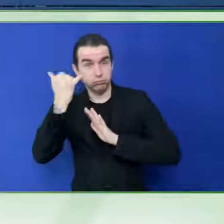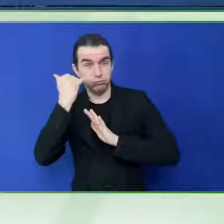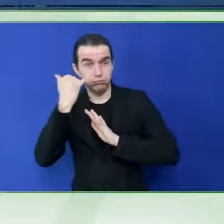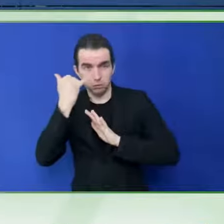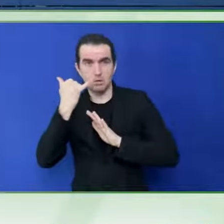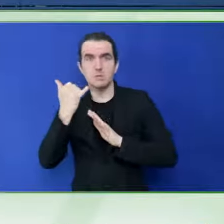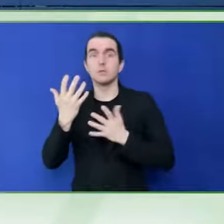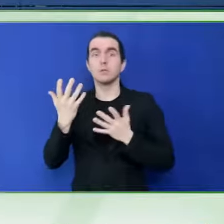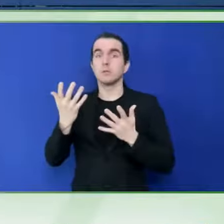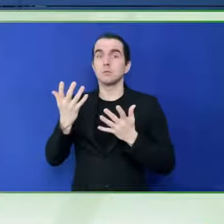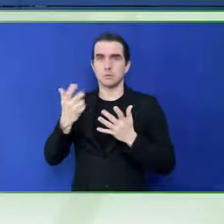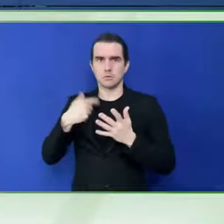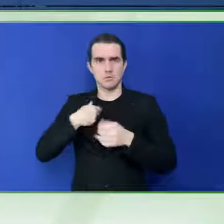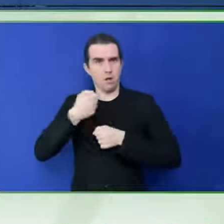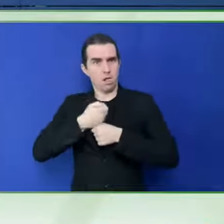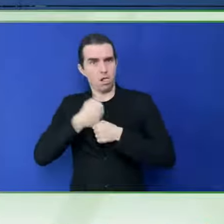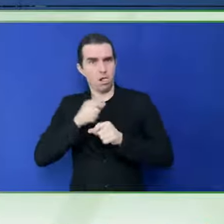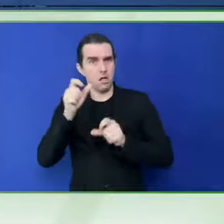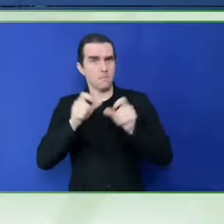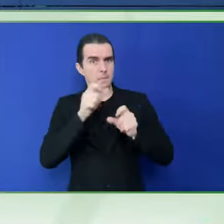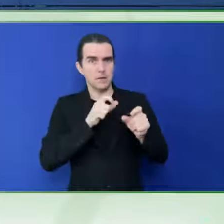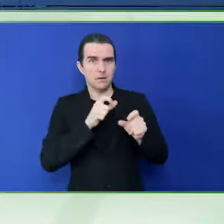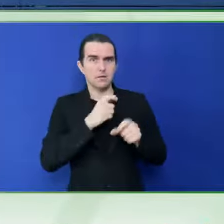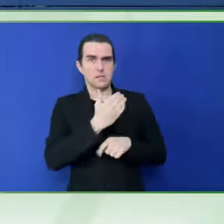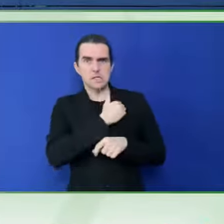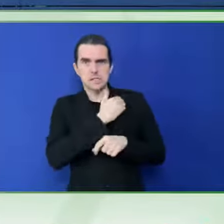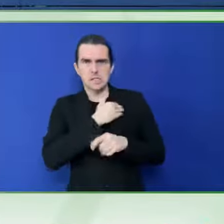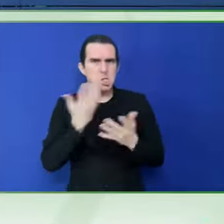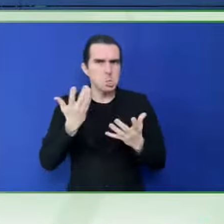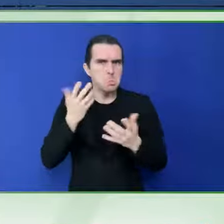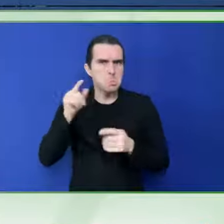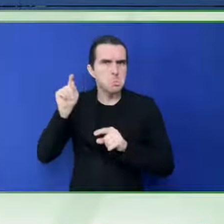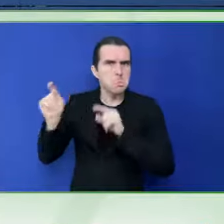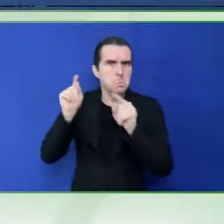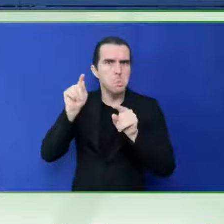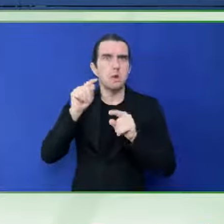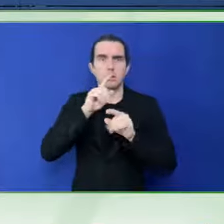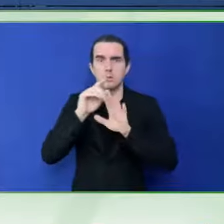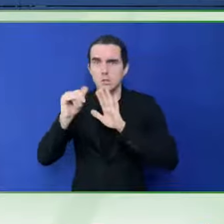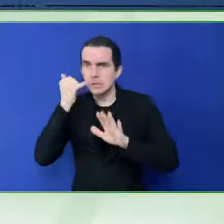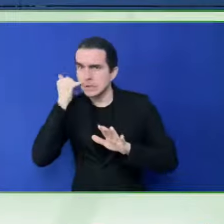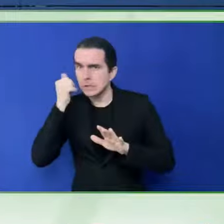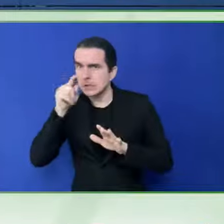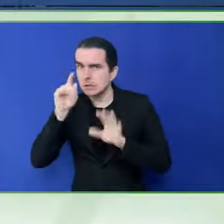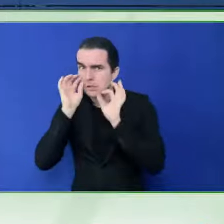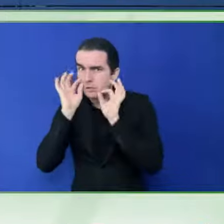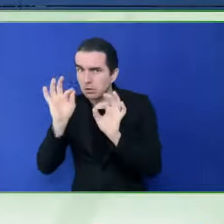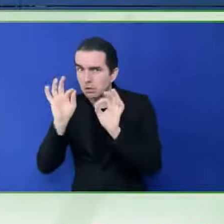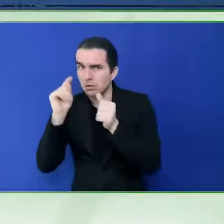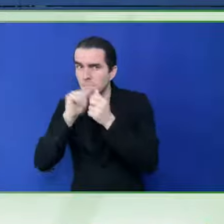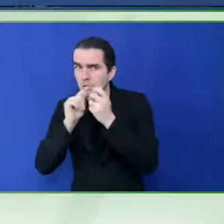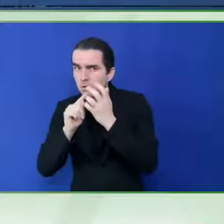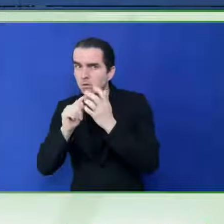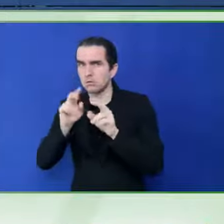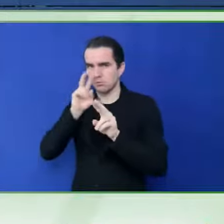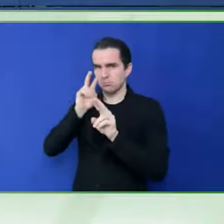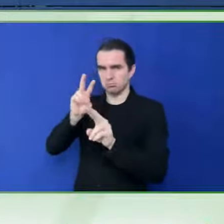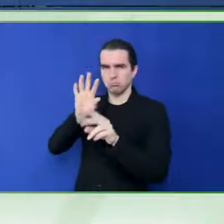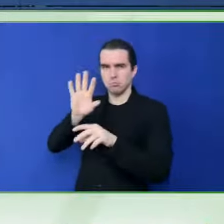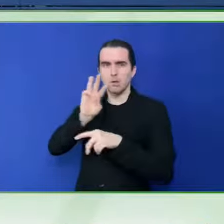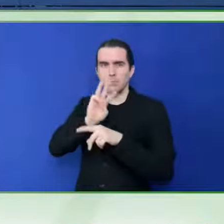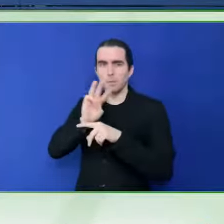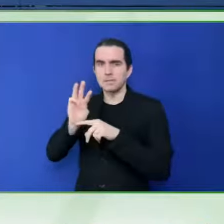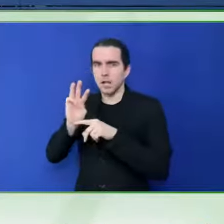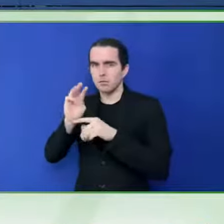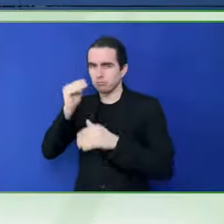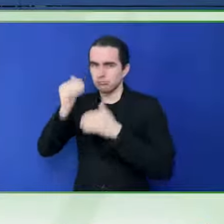And it also, the Access Gallery also, in the UK, we have an anticipatory element to the Equality and